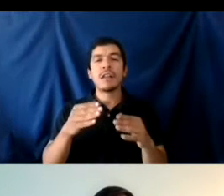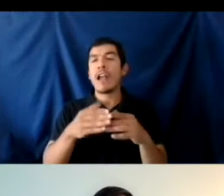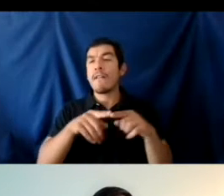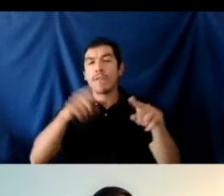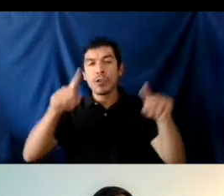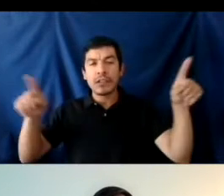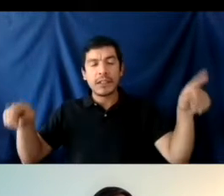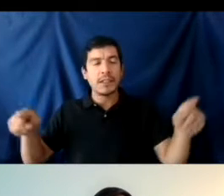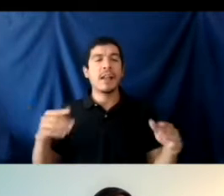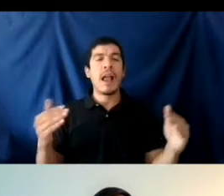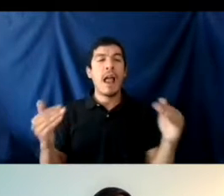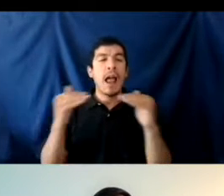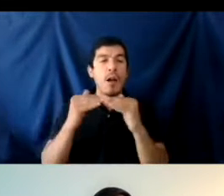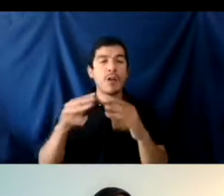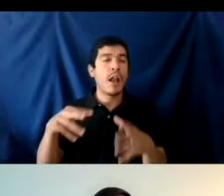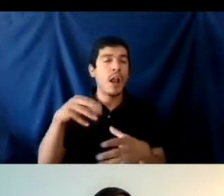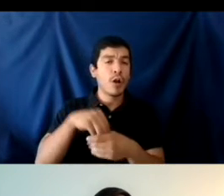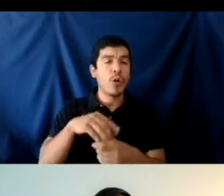and accessibility.